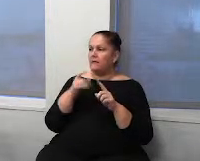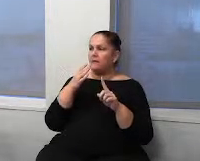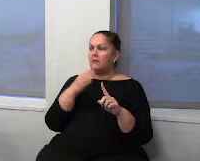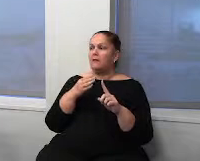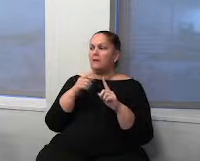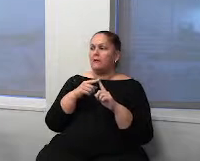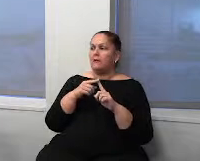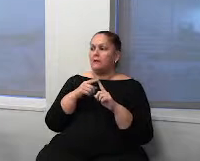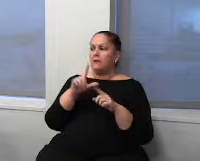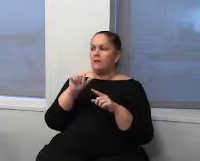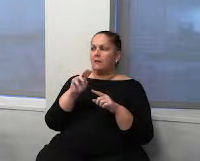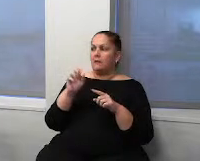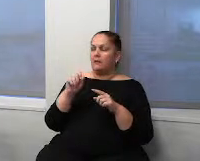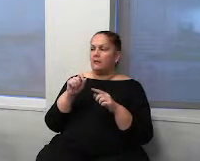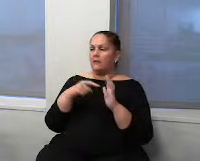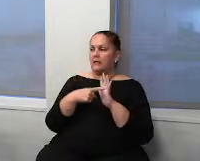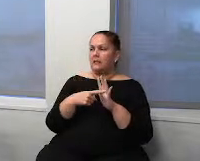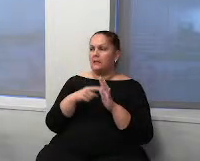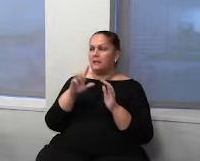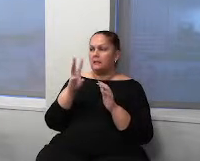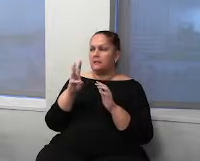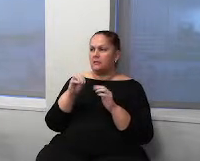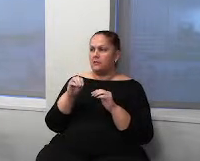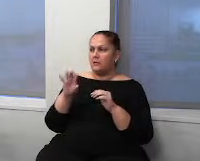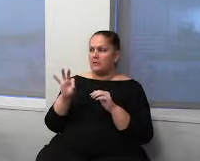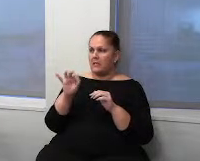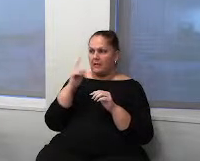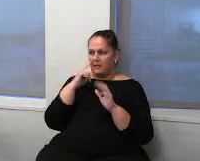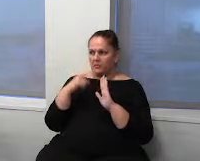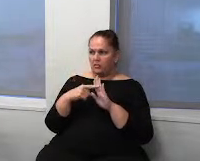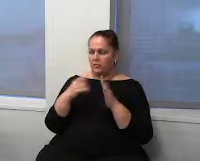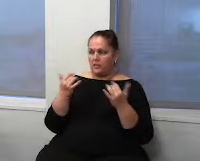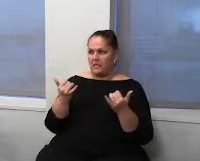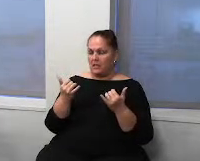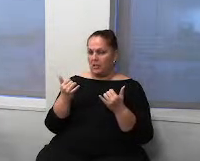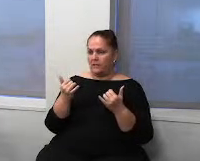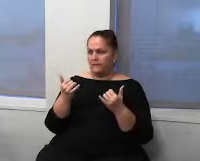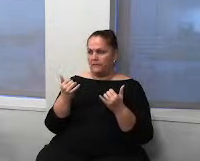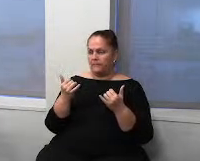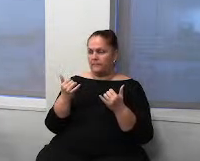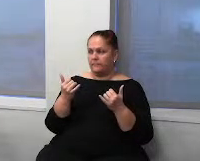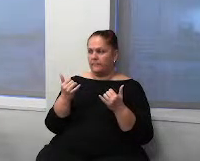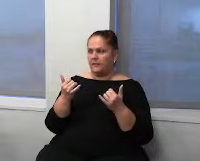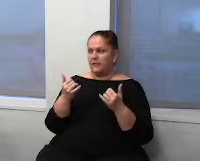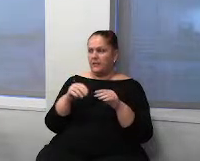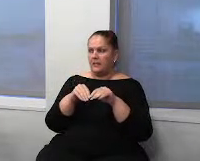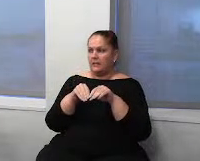Directing you to Luma Exhibit 609, I think it's showing.